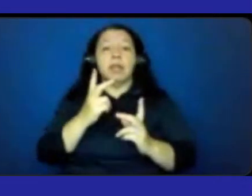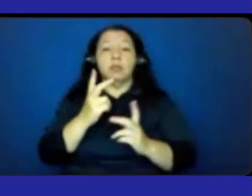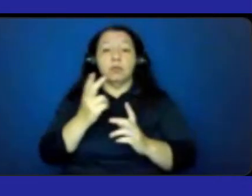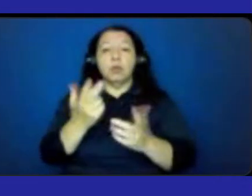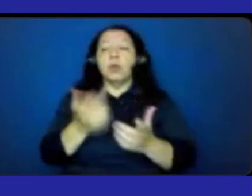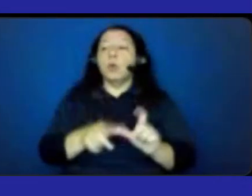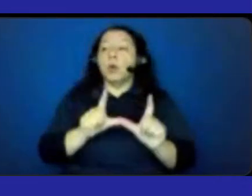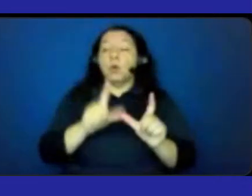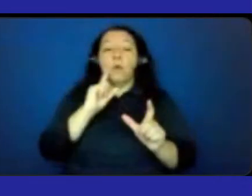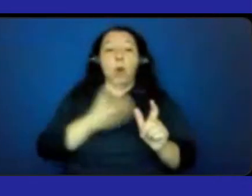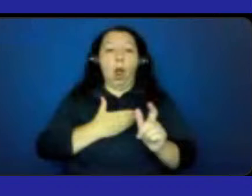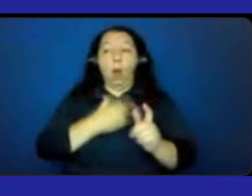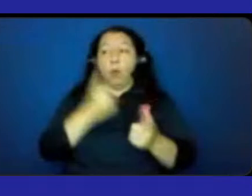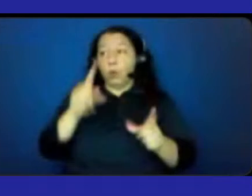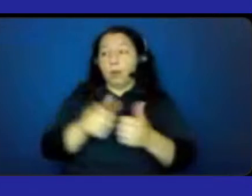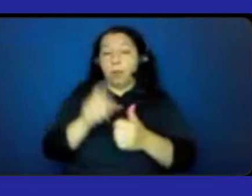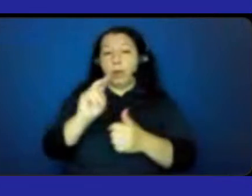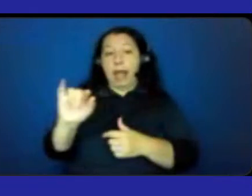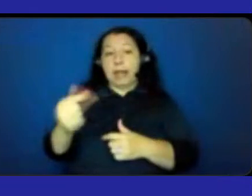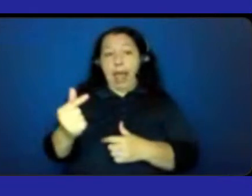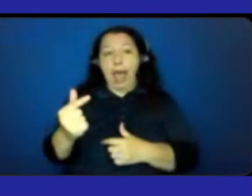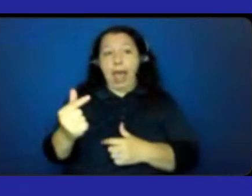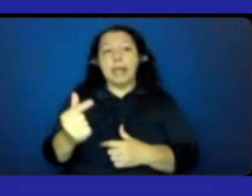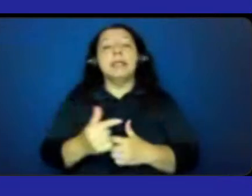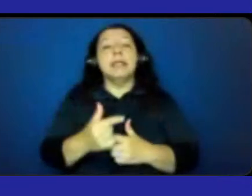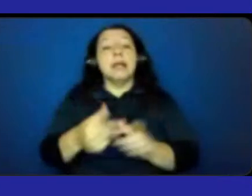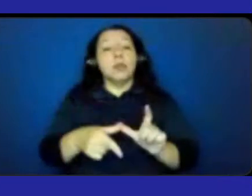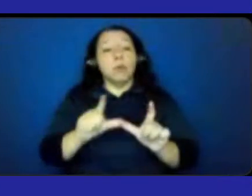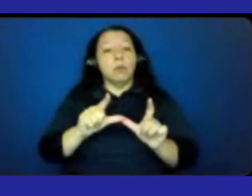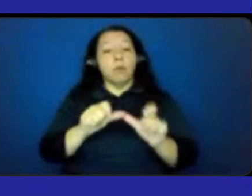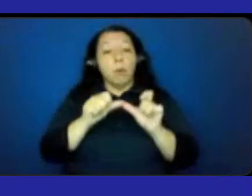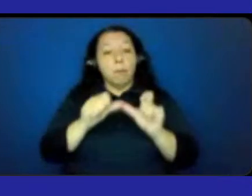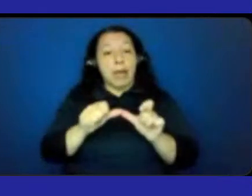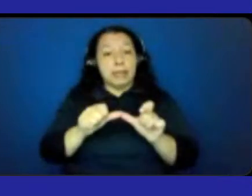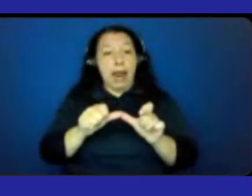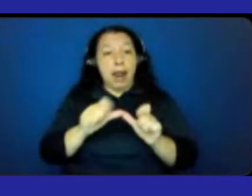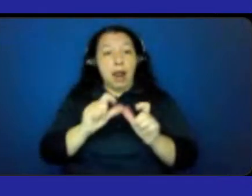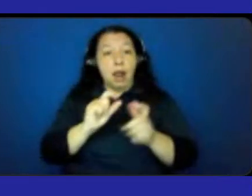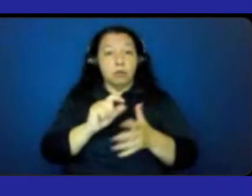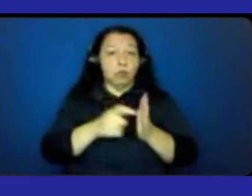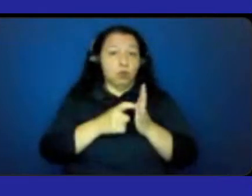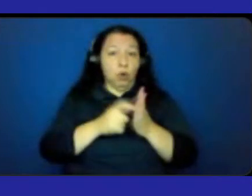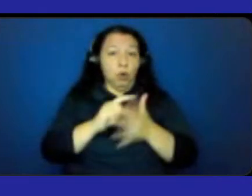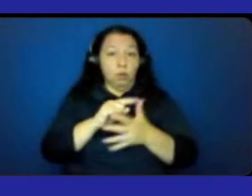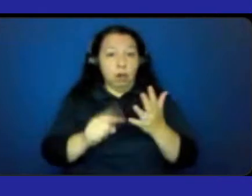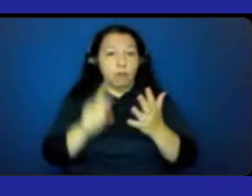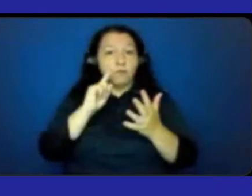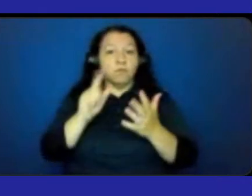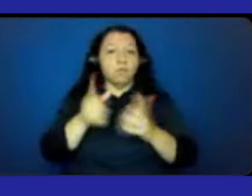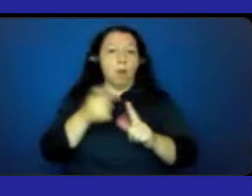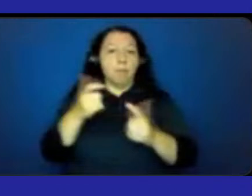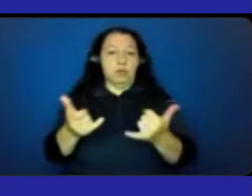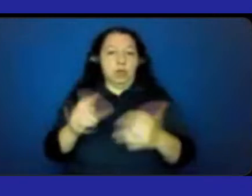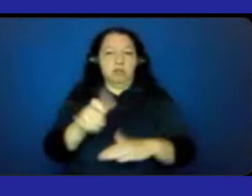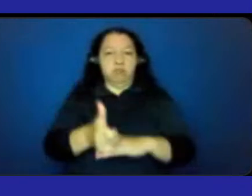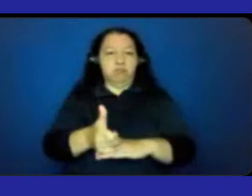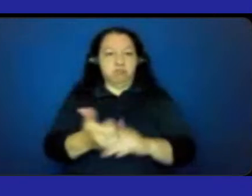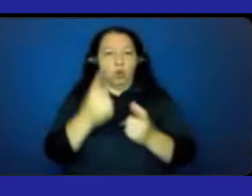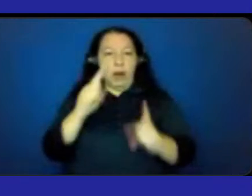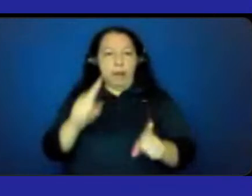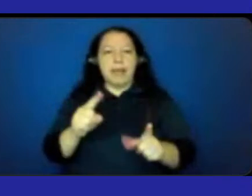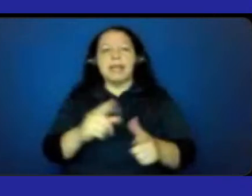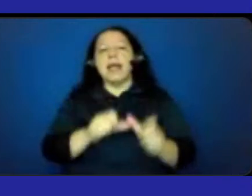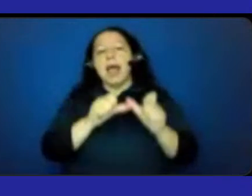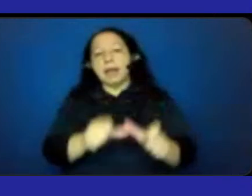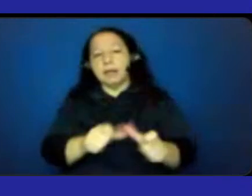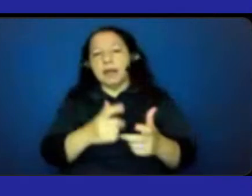Nilag. The renewal will maintain the terms of the existing agreement and provide for a Nilag program personnel cost of living and fringe